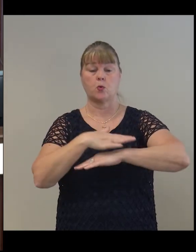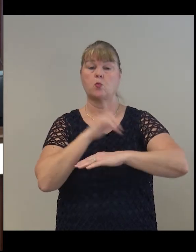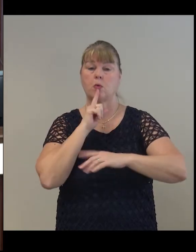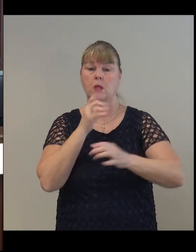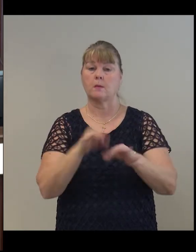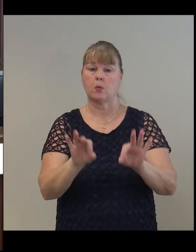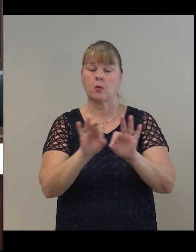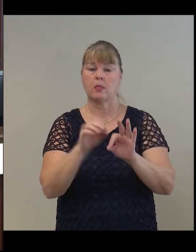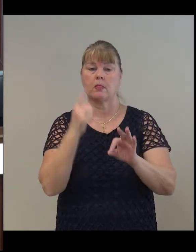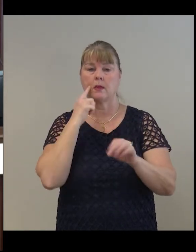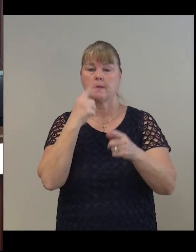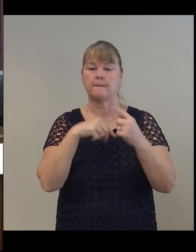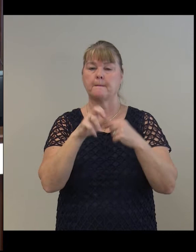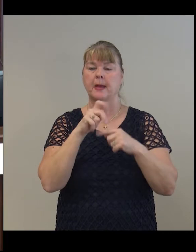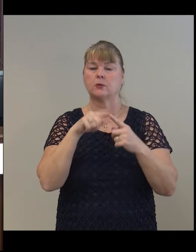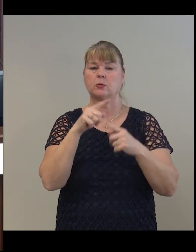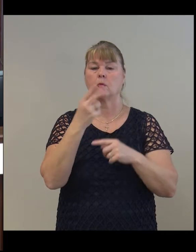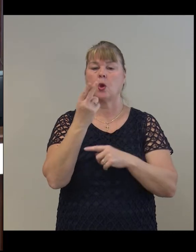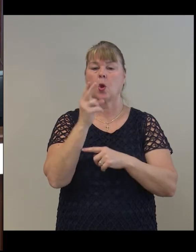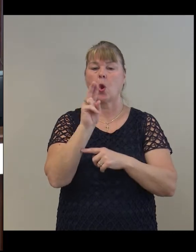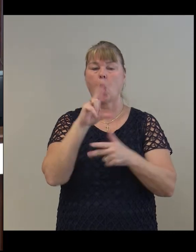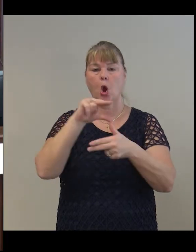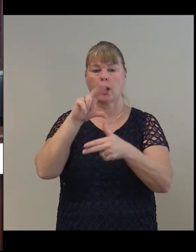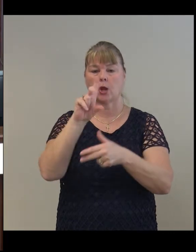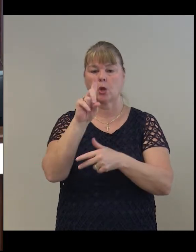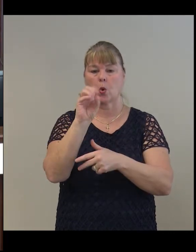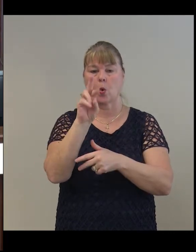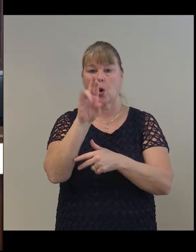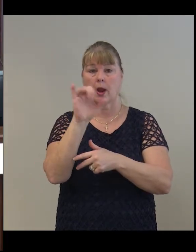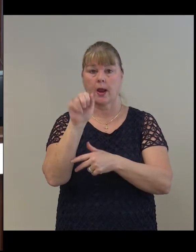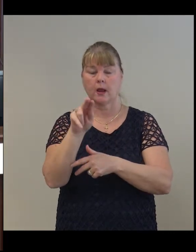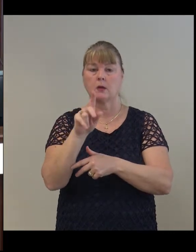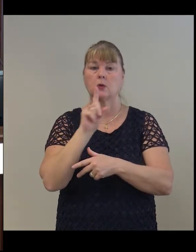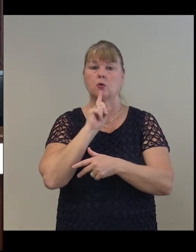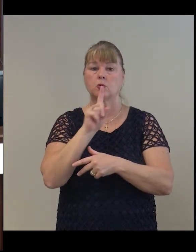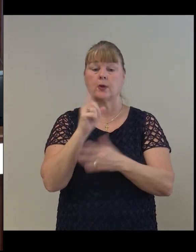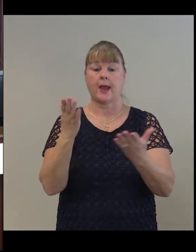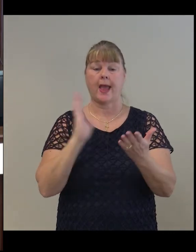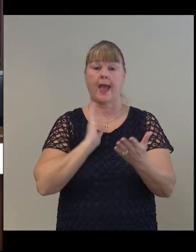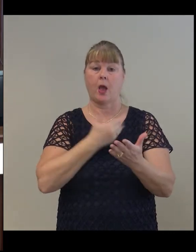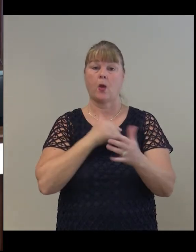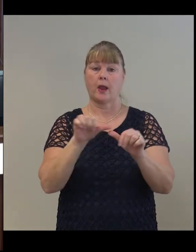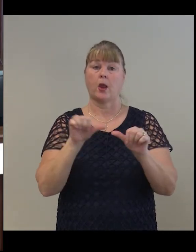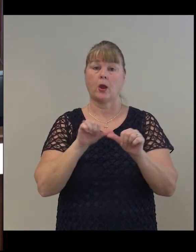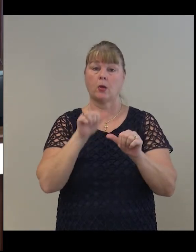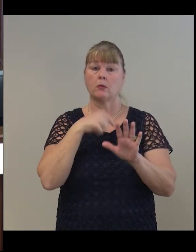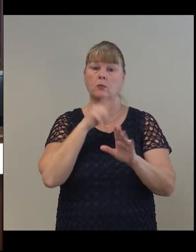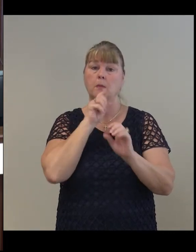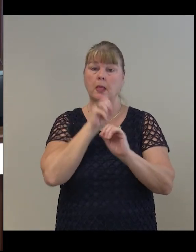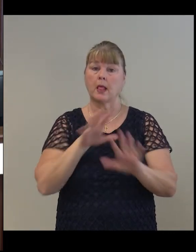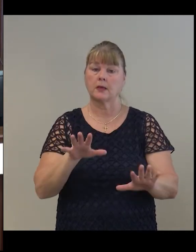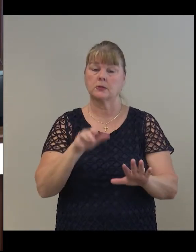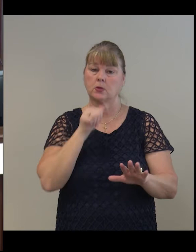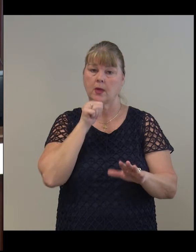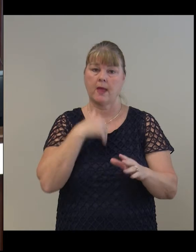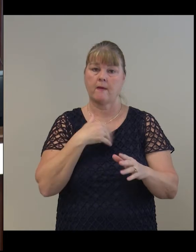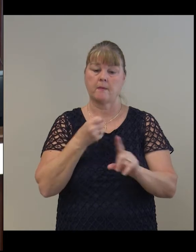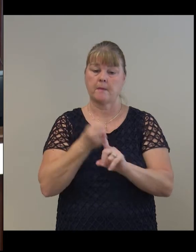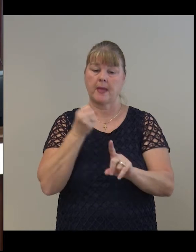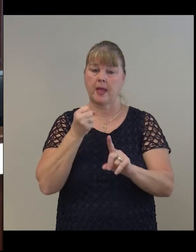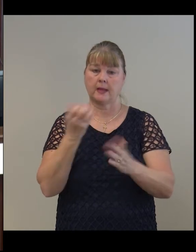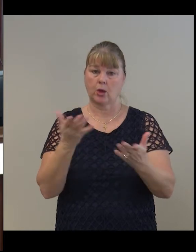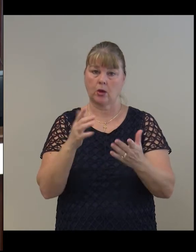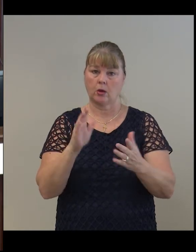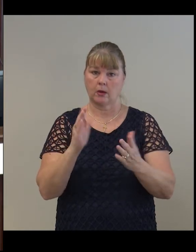very blessed to not have to have a lot of impacts from Hurricane Dorian, but the Bahamas were not so fortunate.